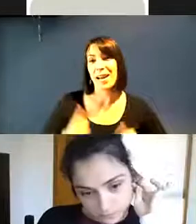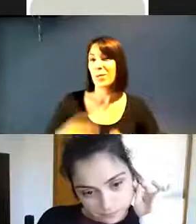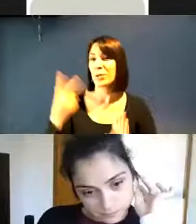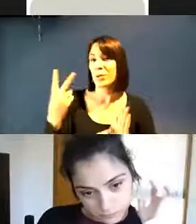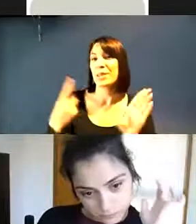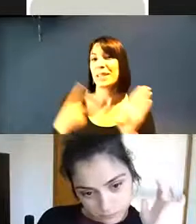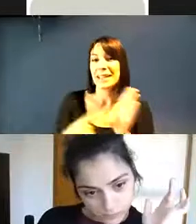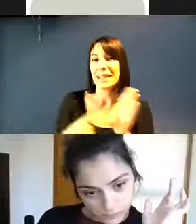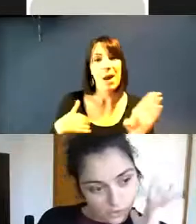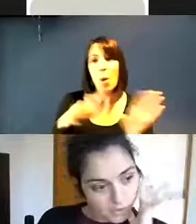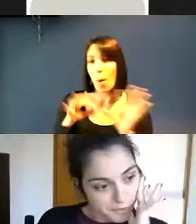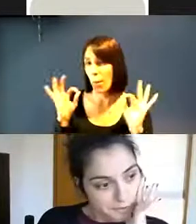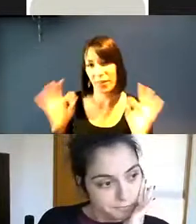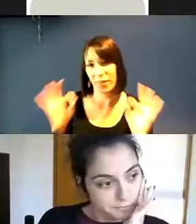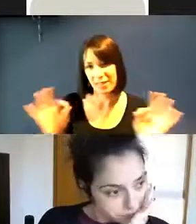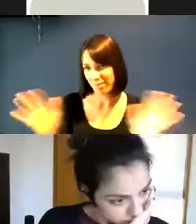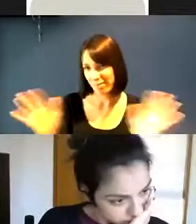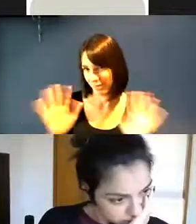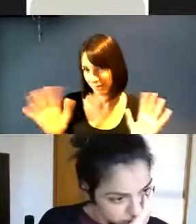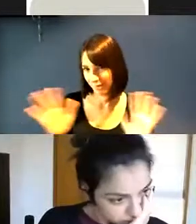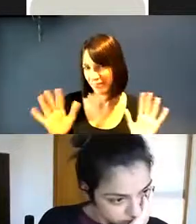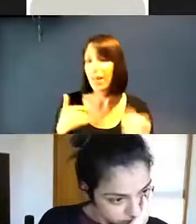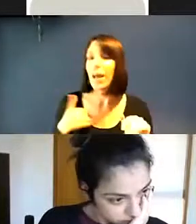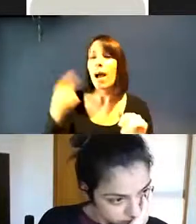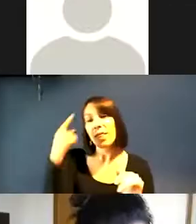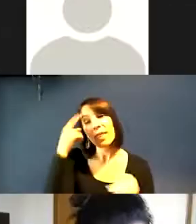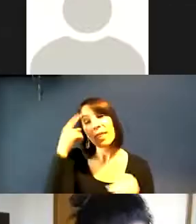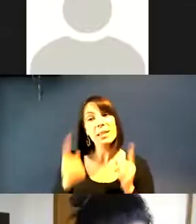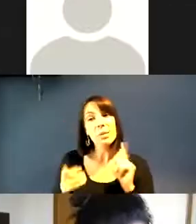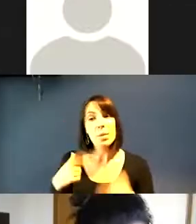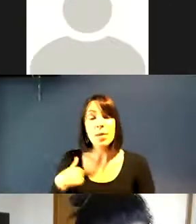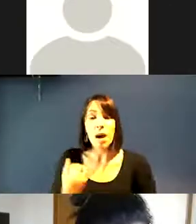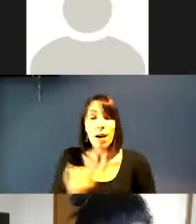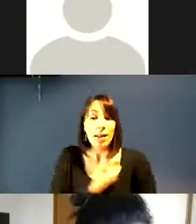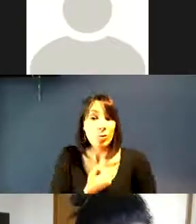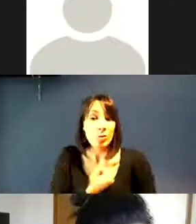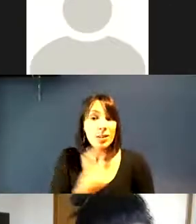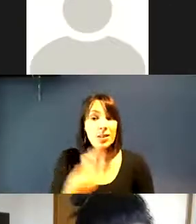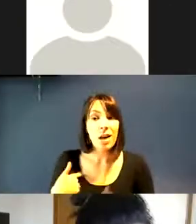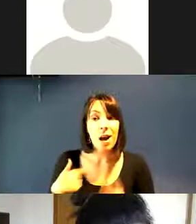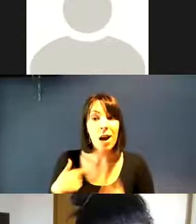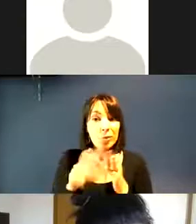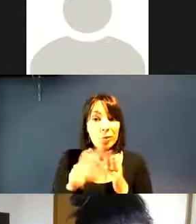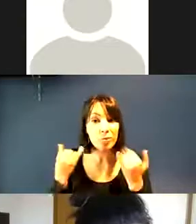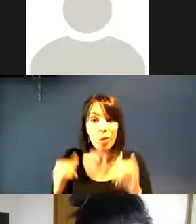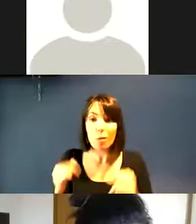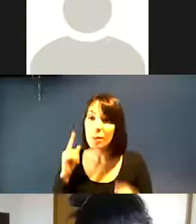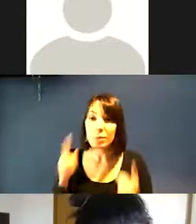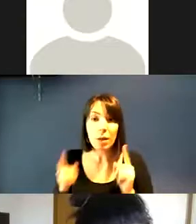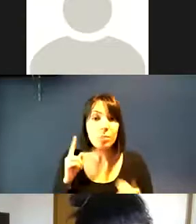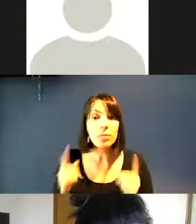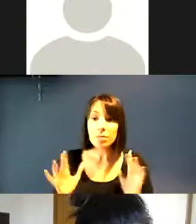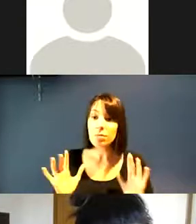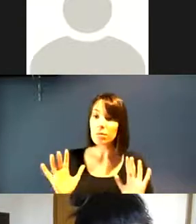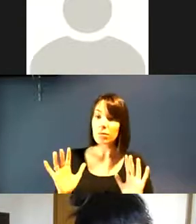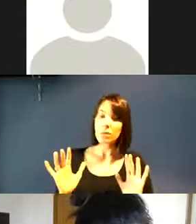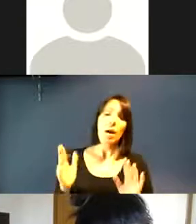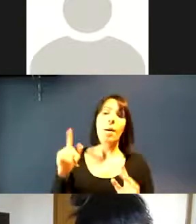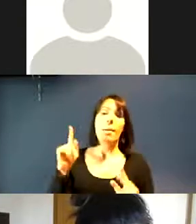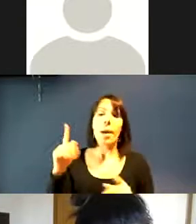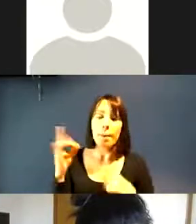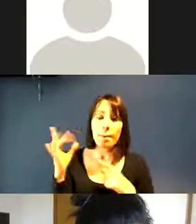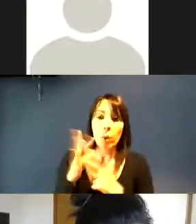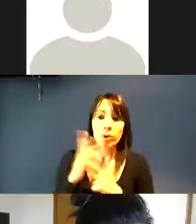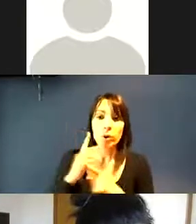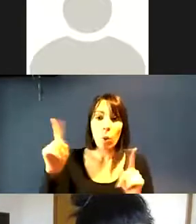able-bodied person, I would say I've been guilty of some of the things that we've talked about today in my life. And the important thing is not